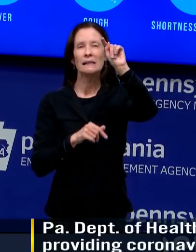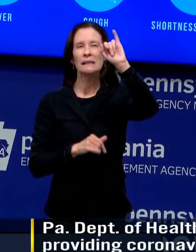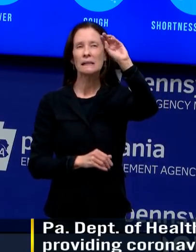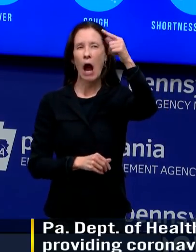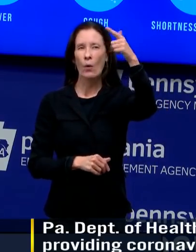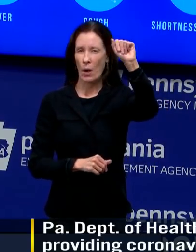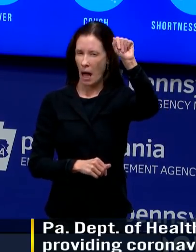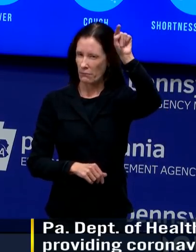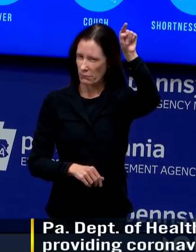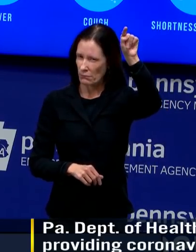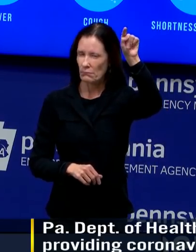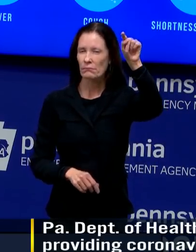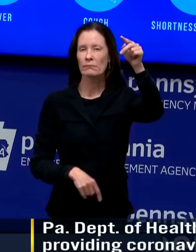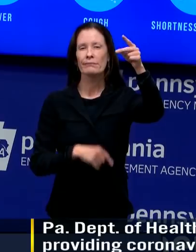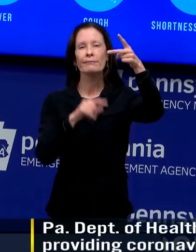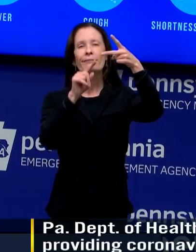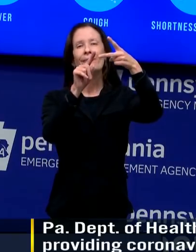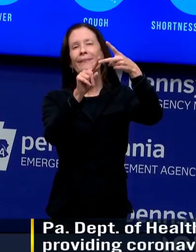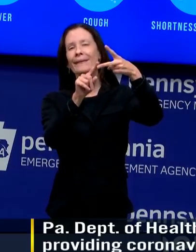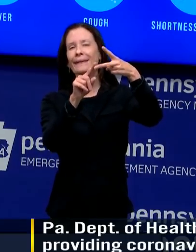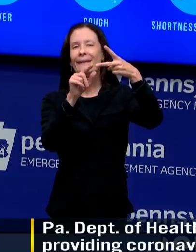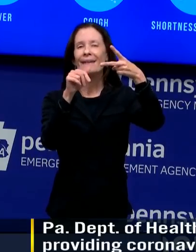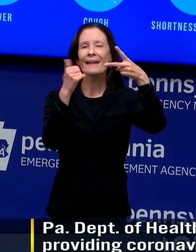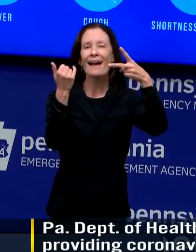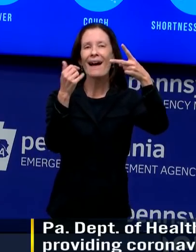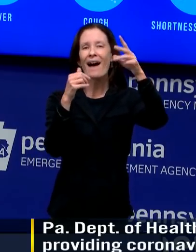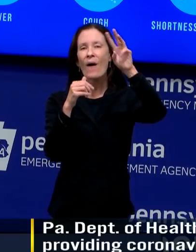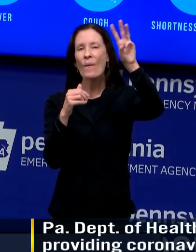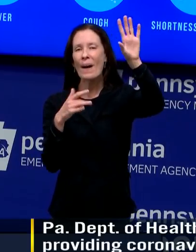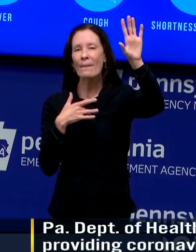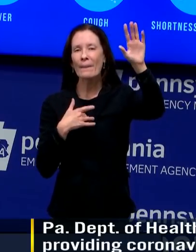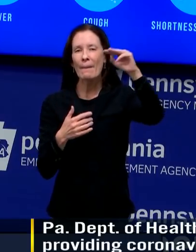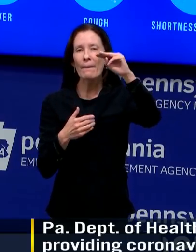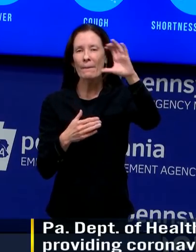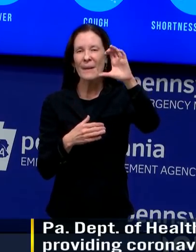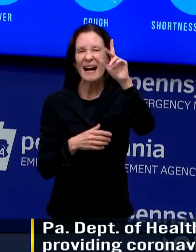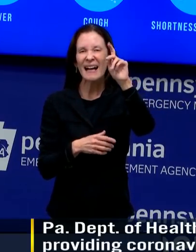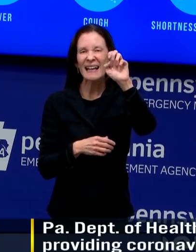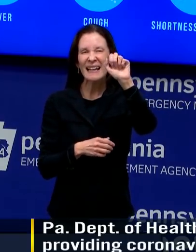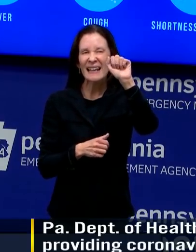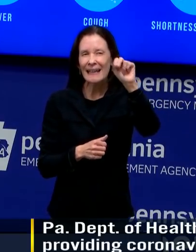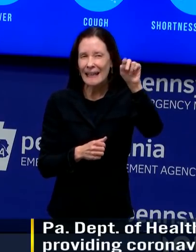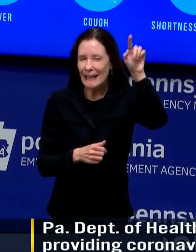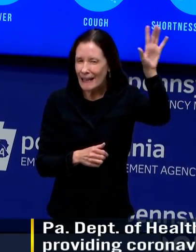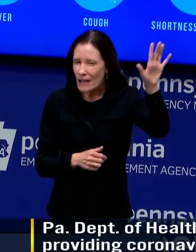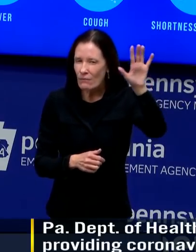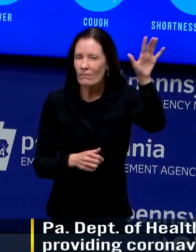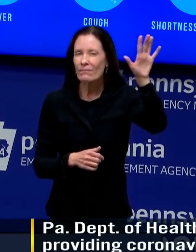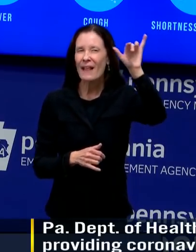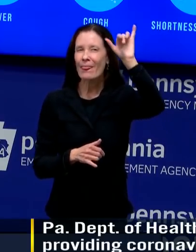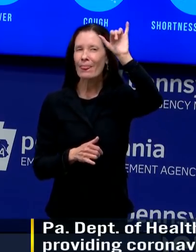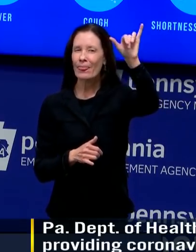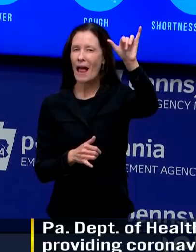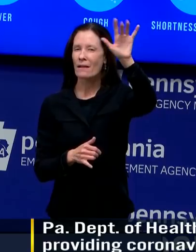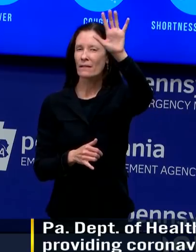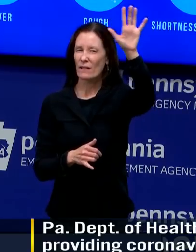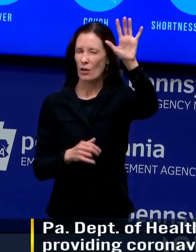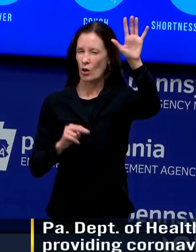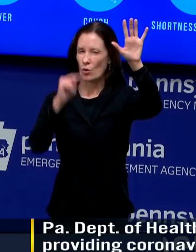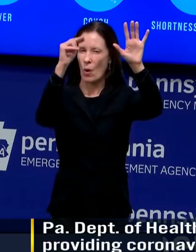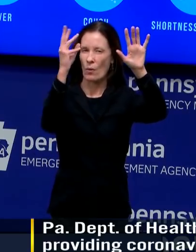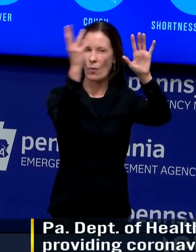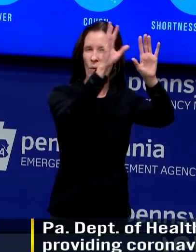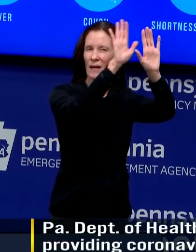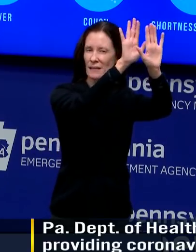up in the as far west as McKean County. Those are the areas that we're looking at this point. But again,